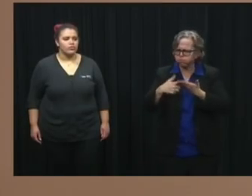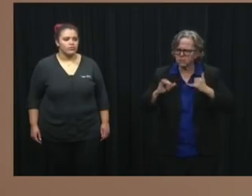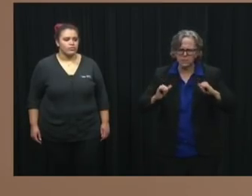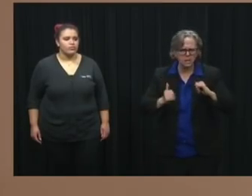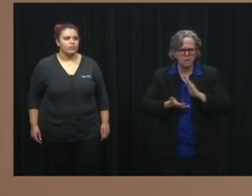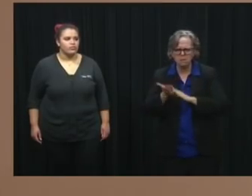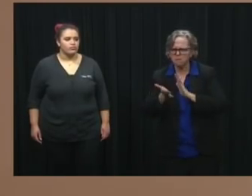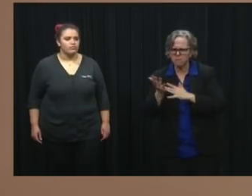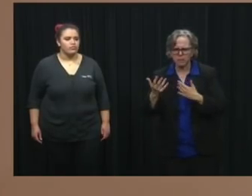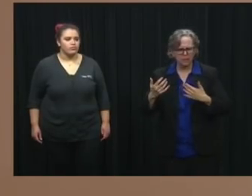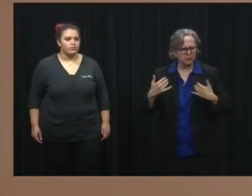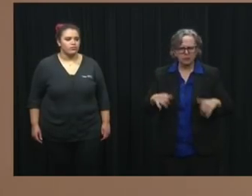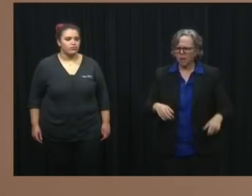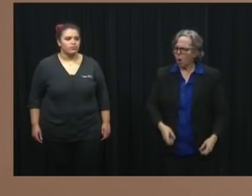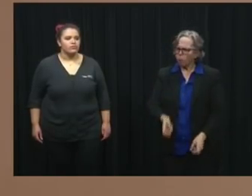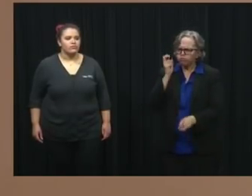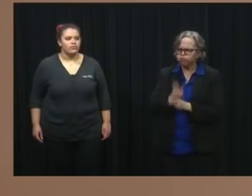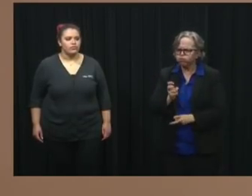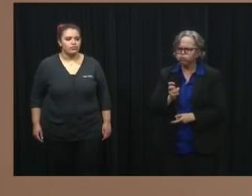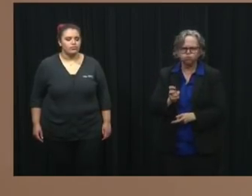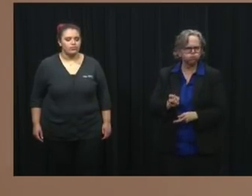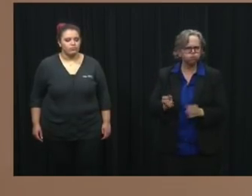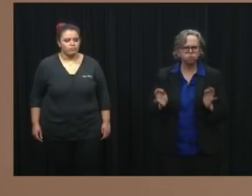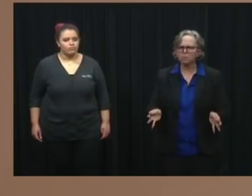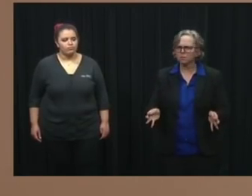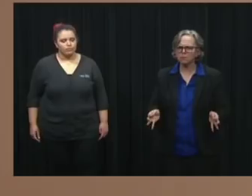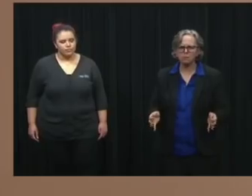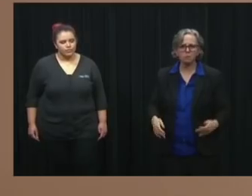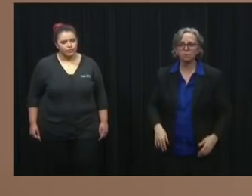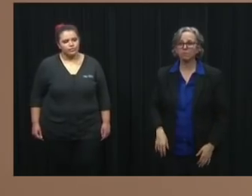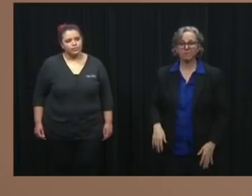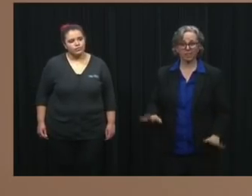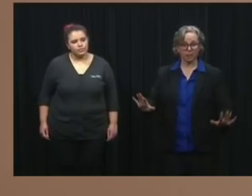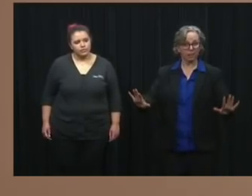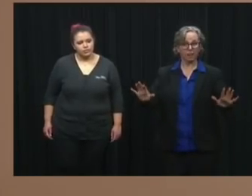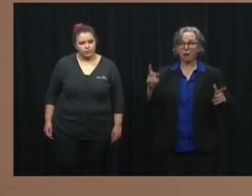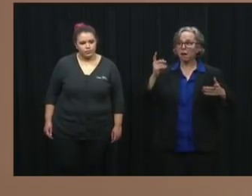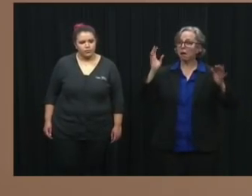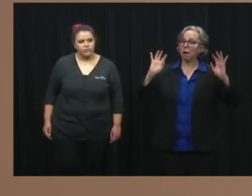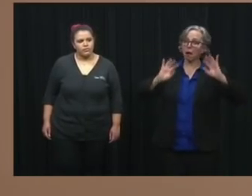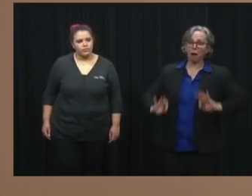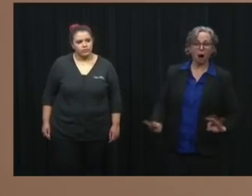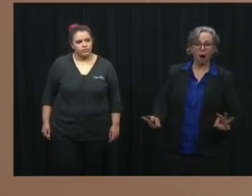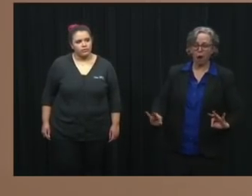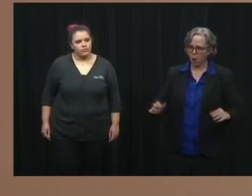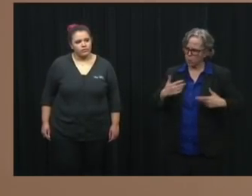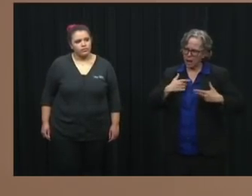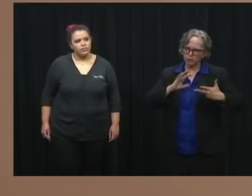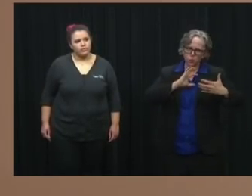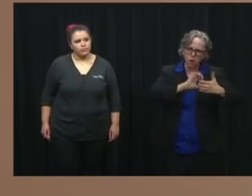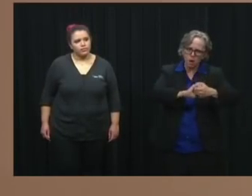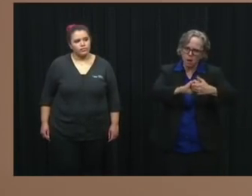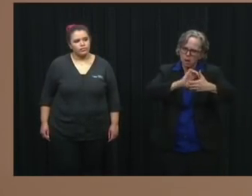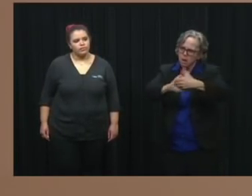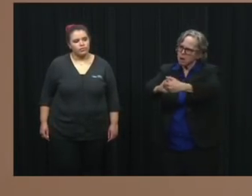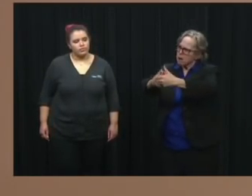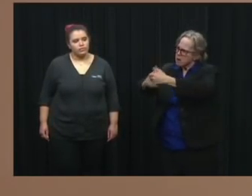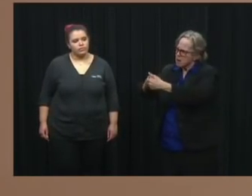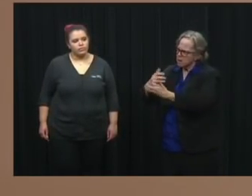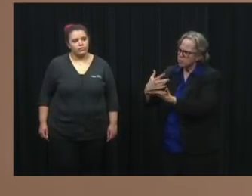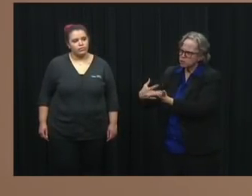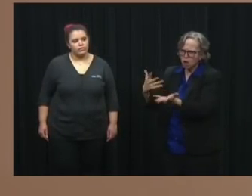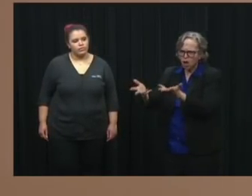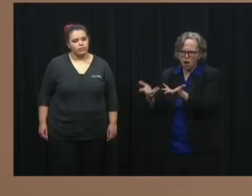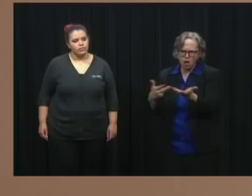being held, these conversations are held collectively. We absolutely plan for every scenario. We work from the worst case and try to